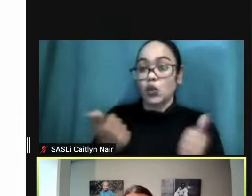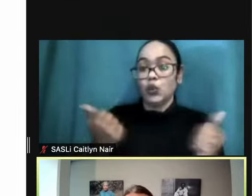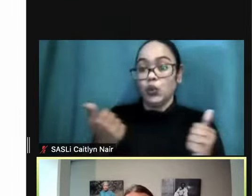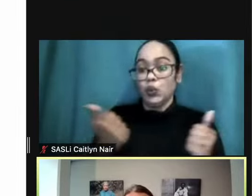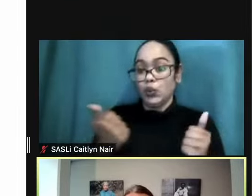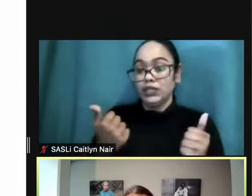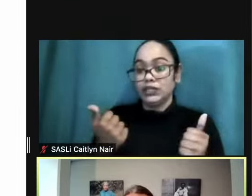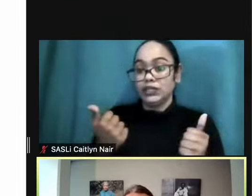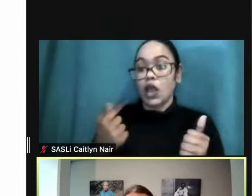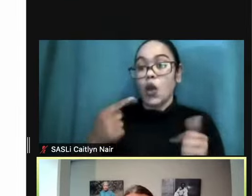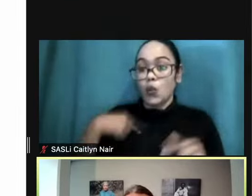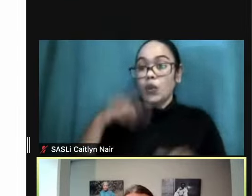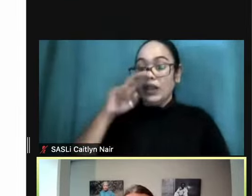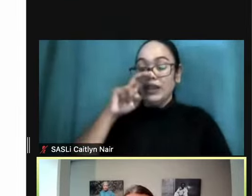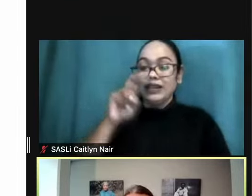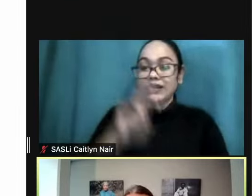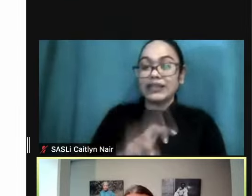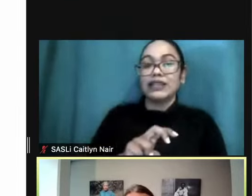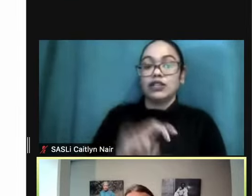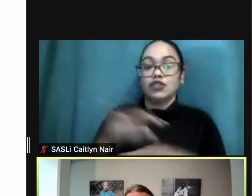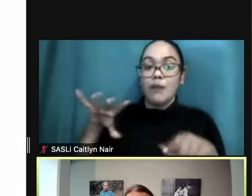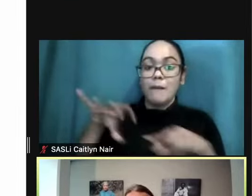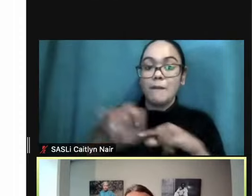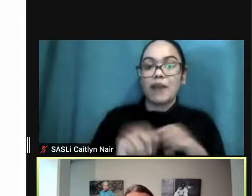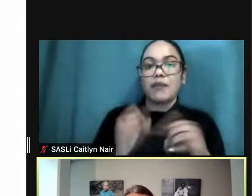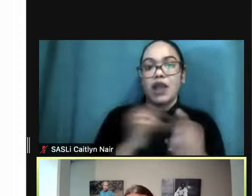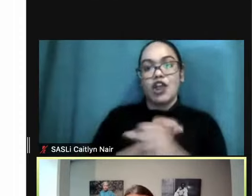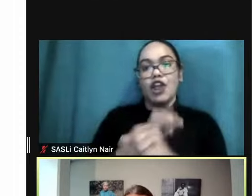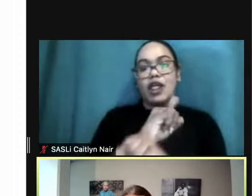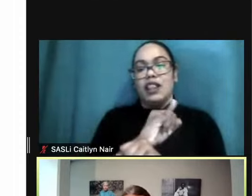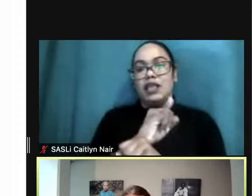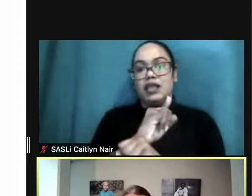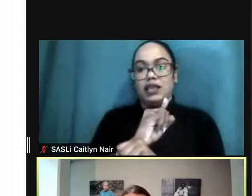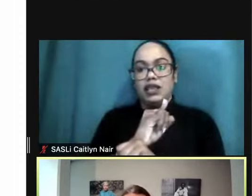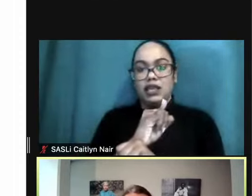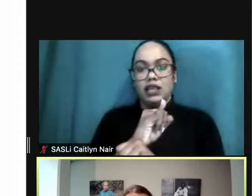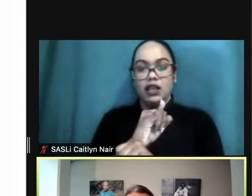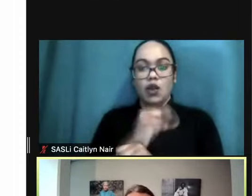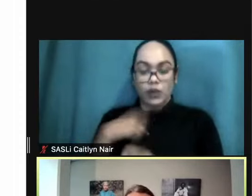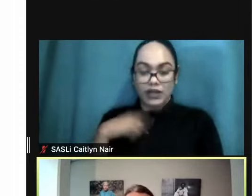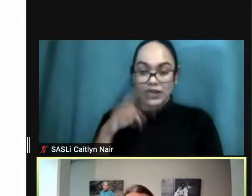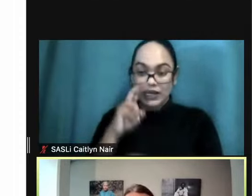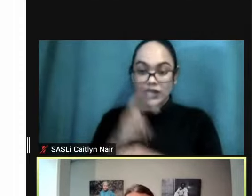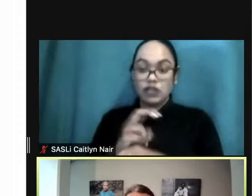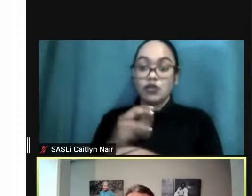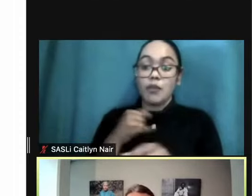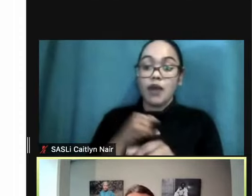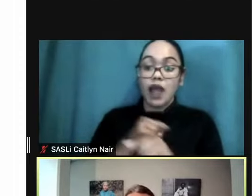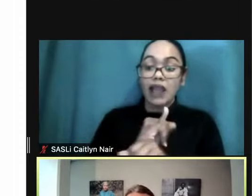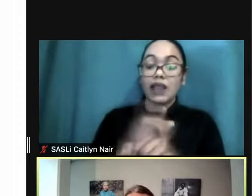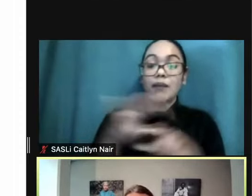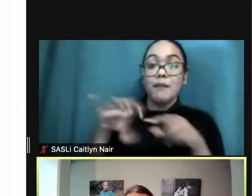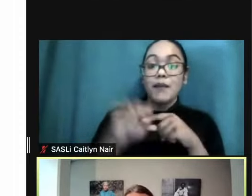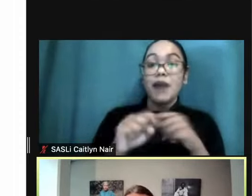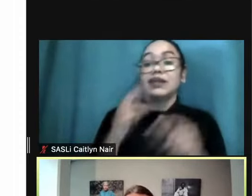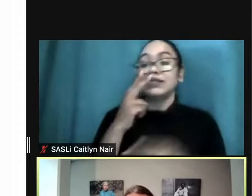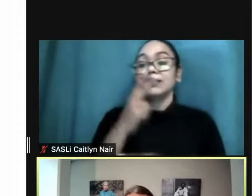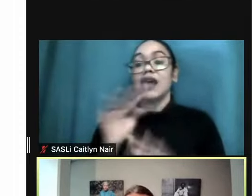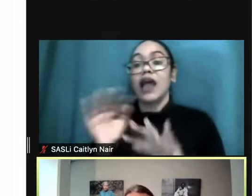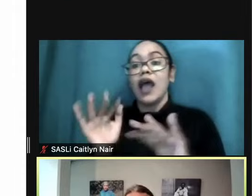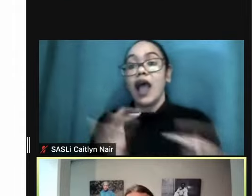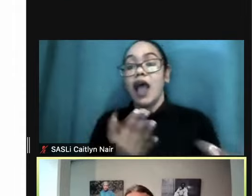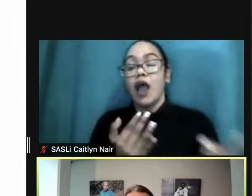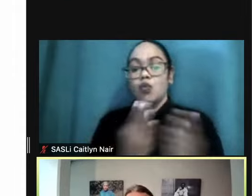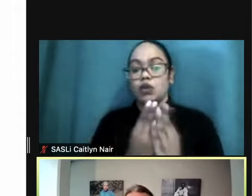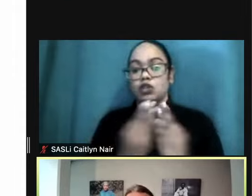we detect that very, very early as the resurgence happen. And we hope that we use that time very